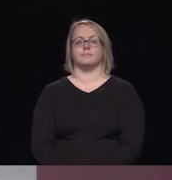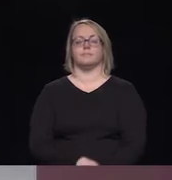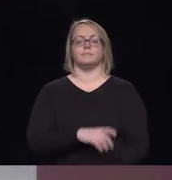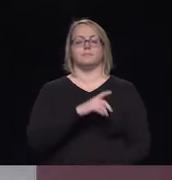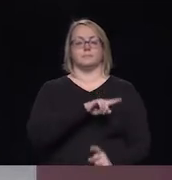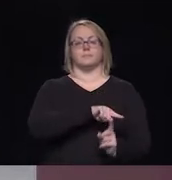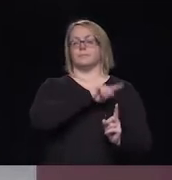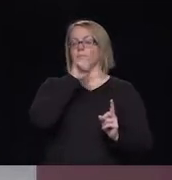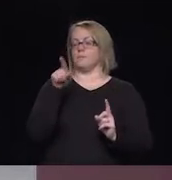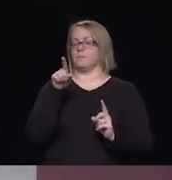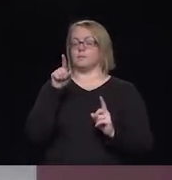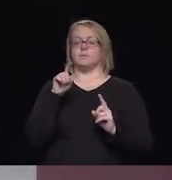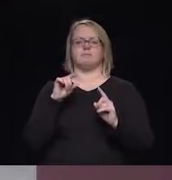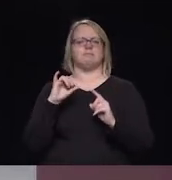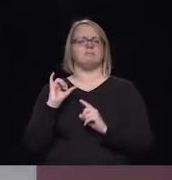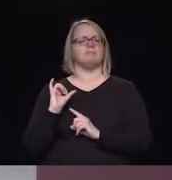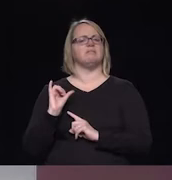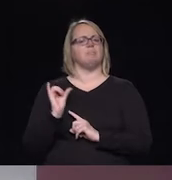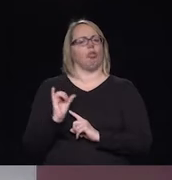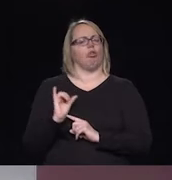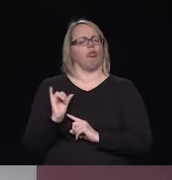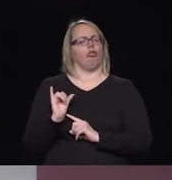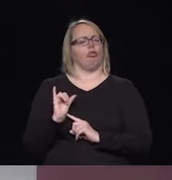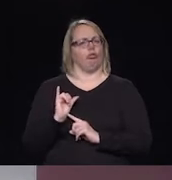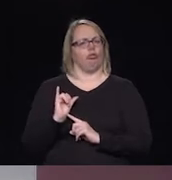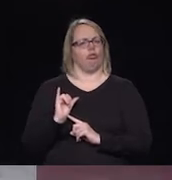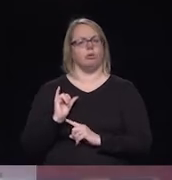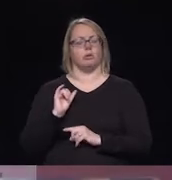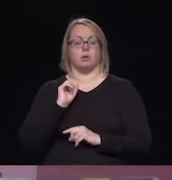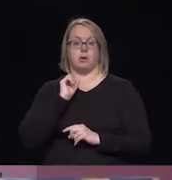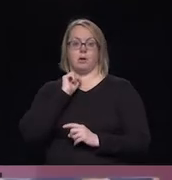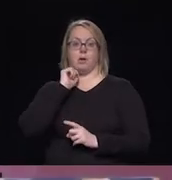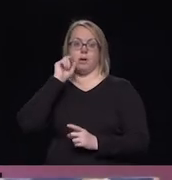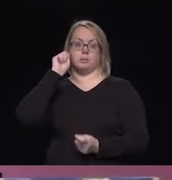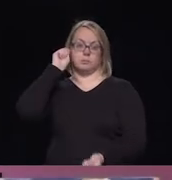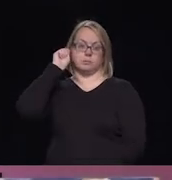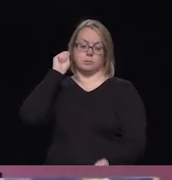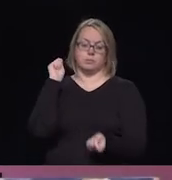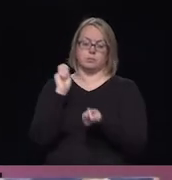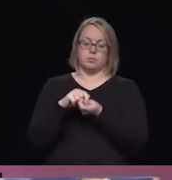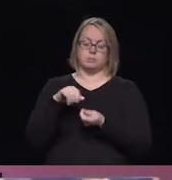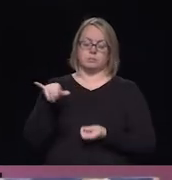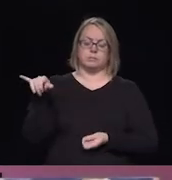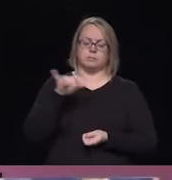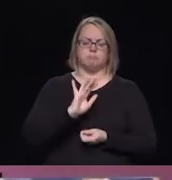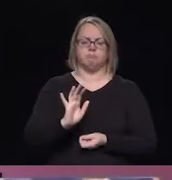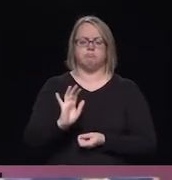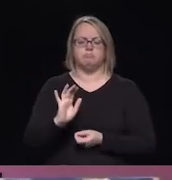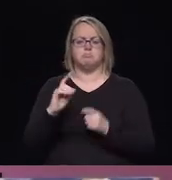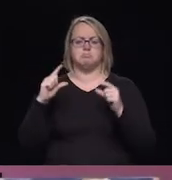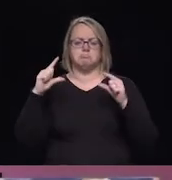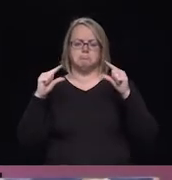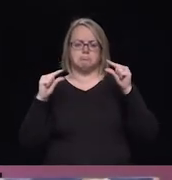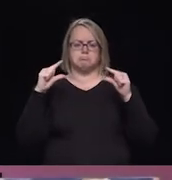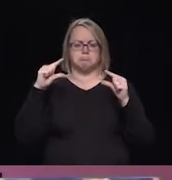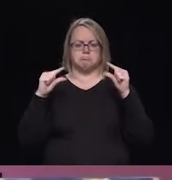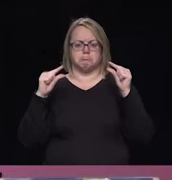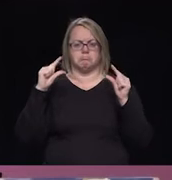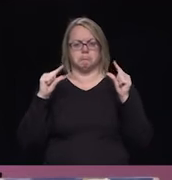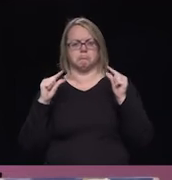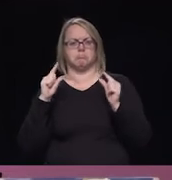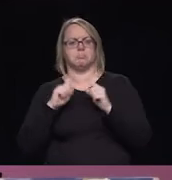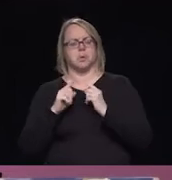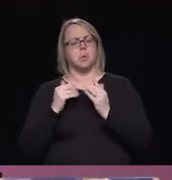I'm going to do the same thing on the other side, but make sure that we don't have twins. You want a little bit of variation.